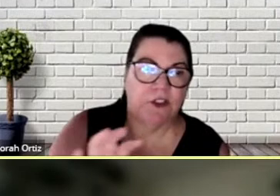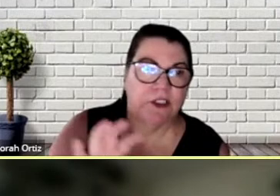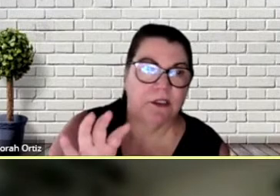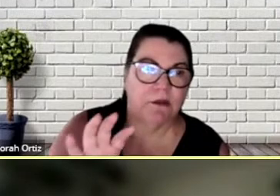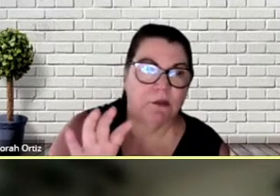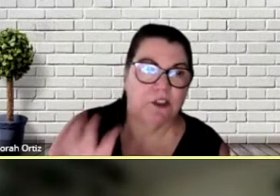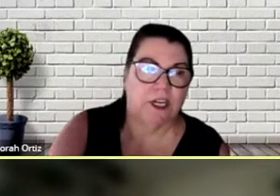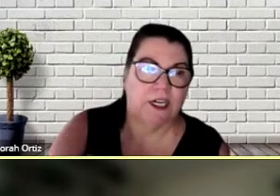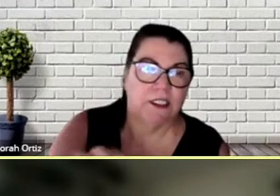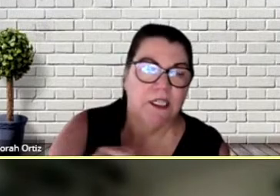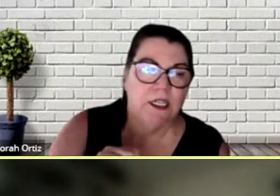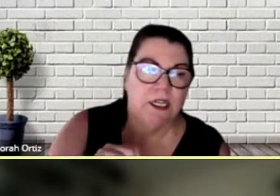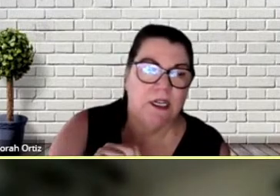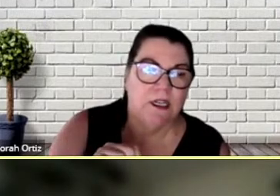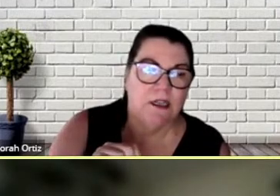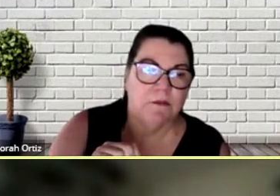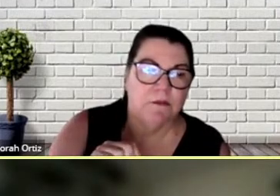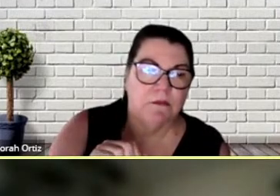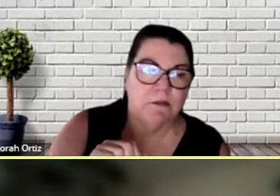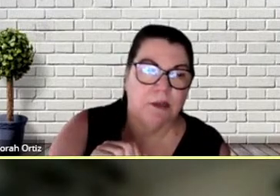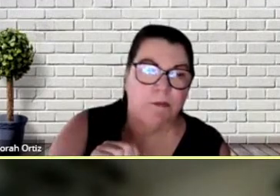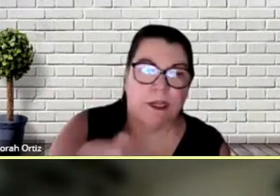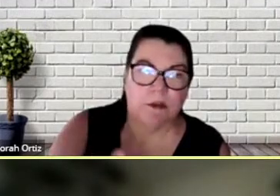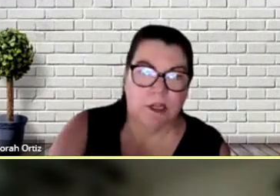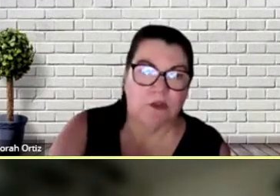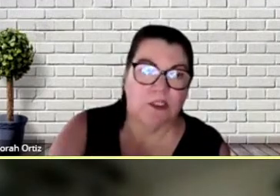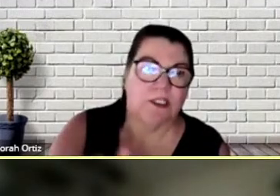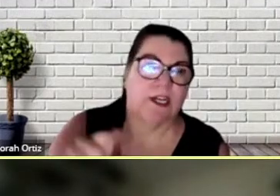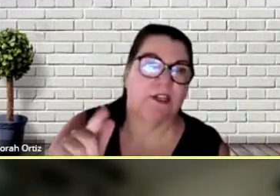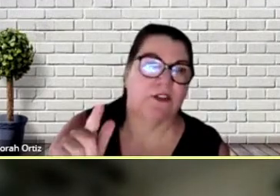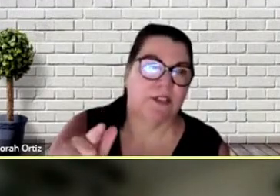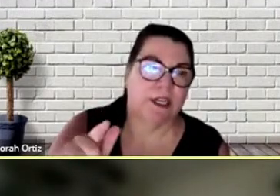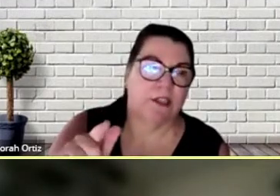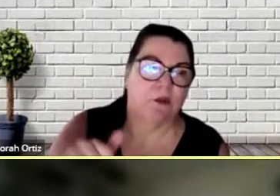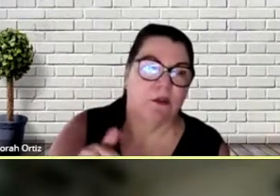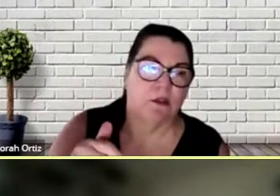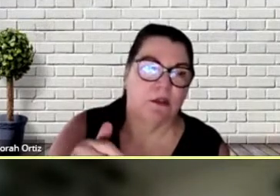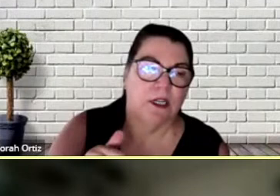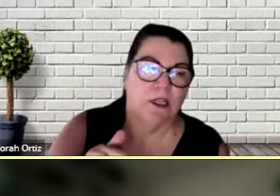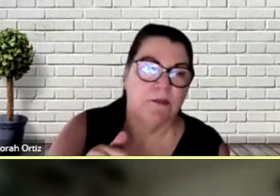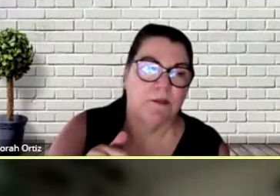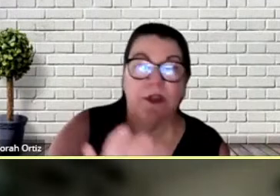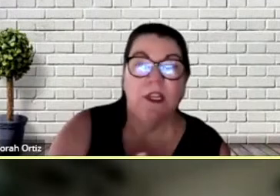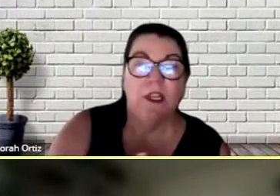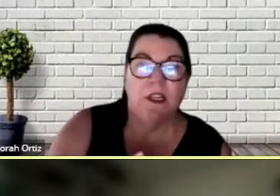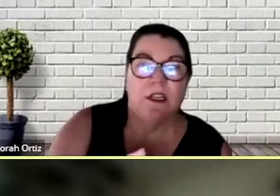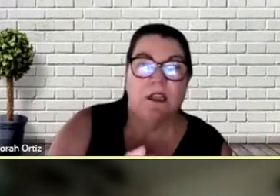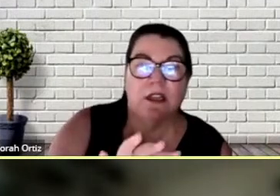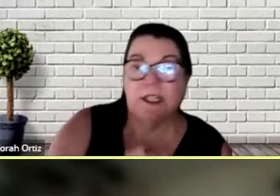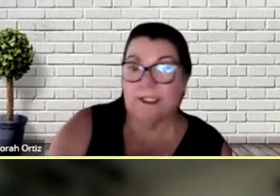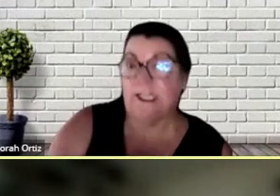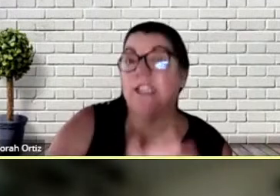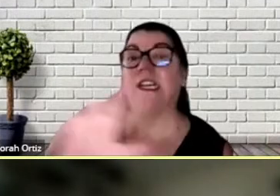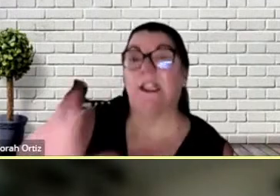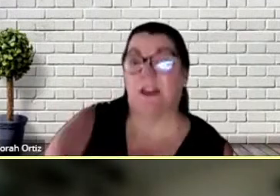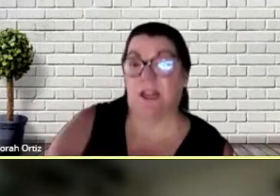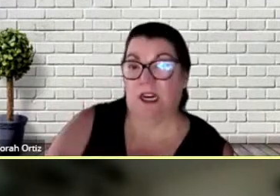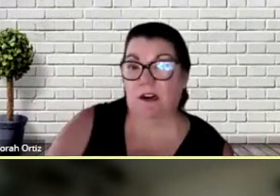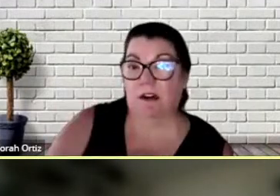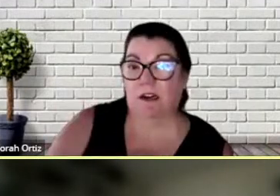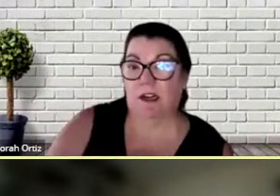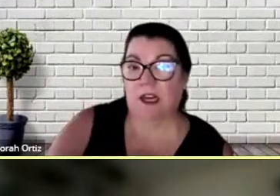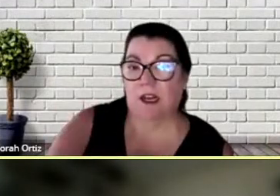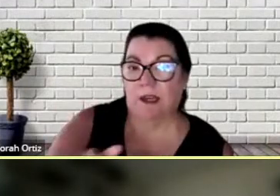be foolish to reject, medical contraindications and or so it's